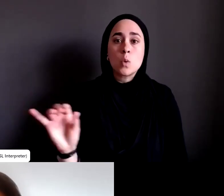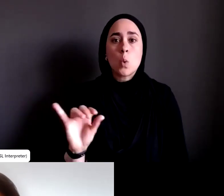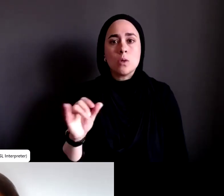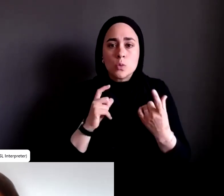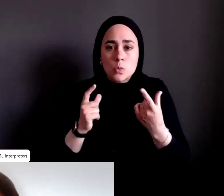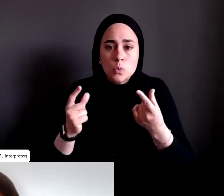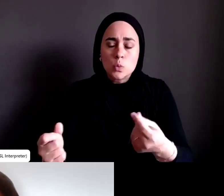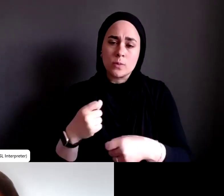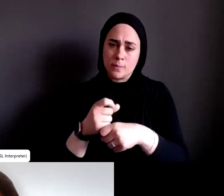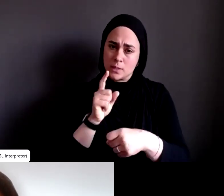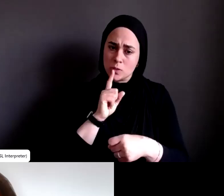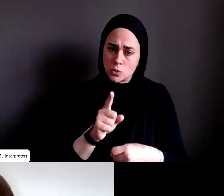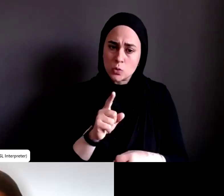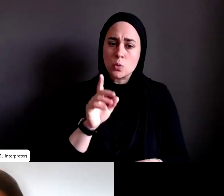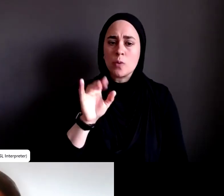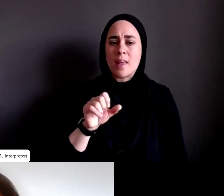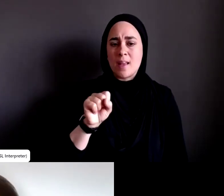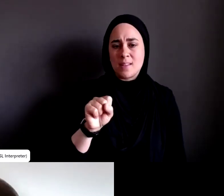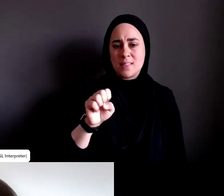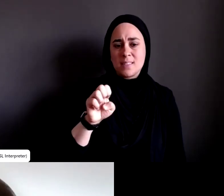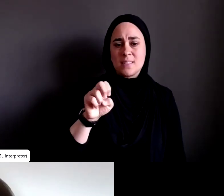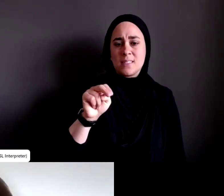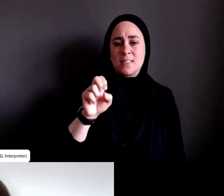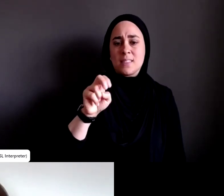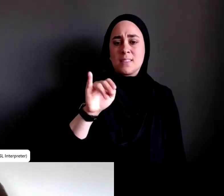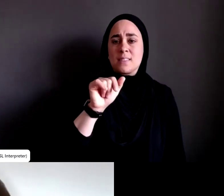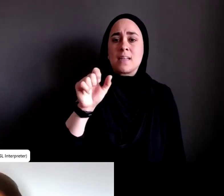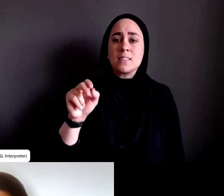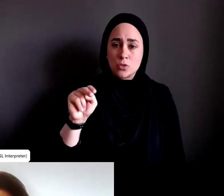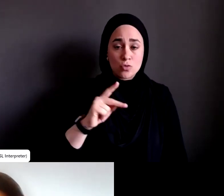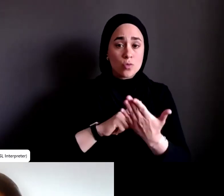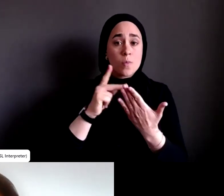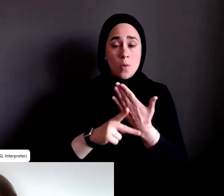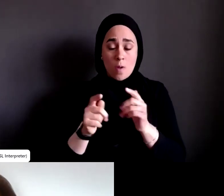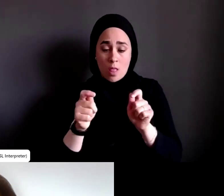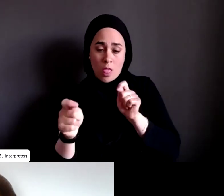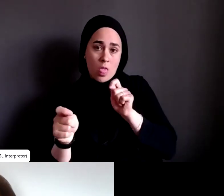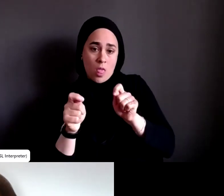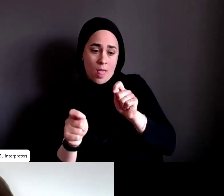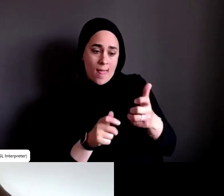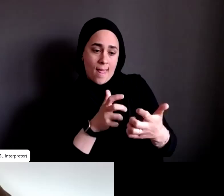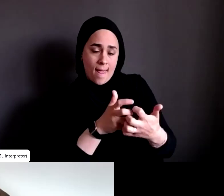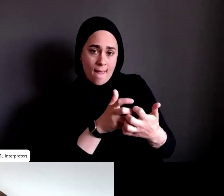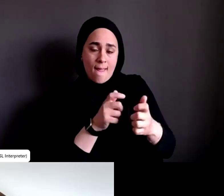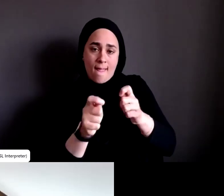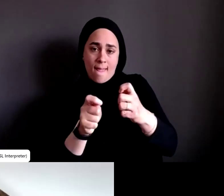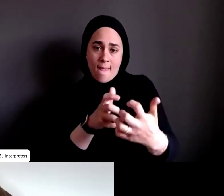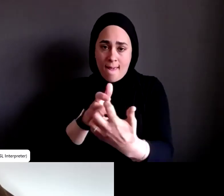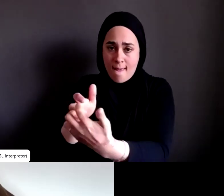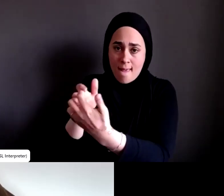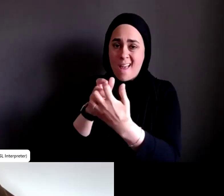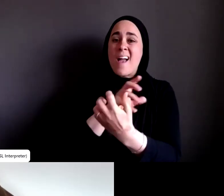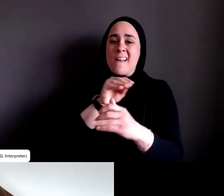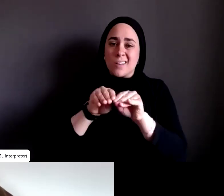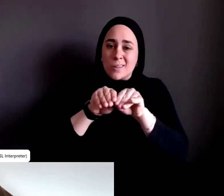ensure that the sensitization programs are, if need be, adapted and also diffused across their region, as well